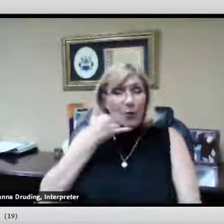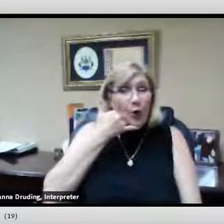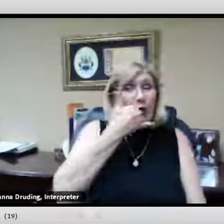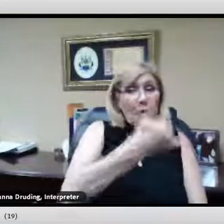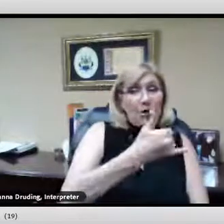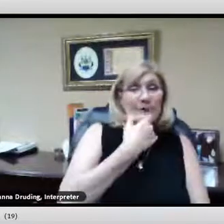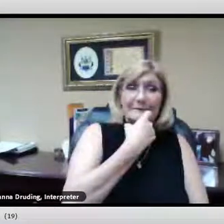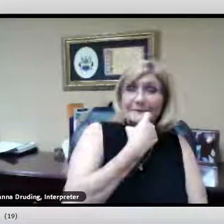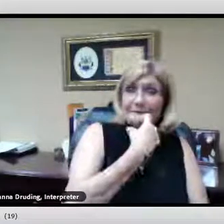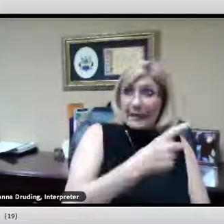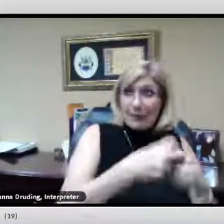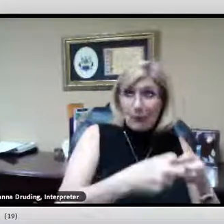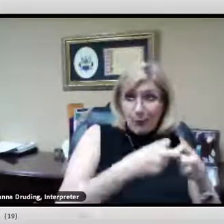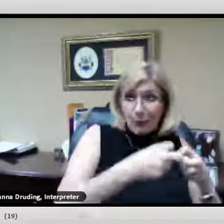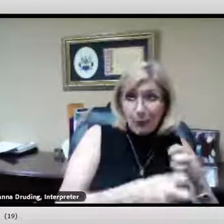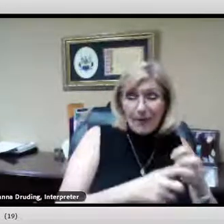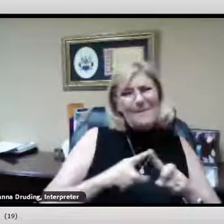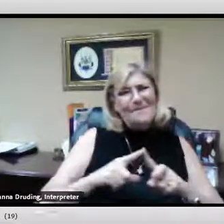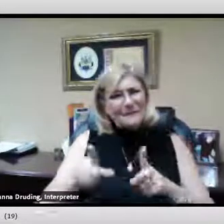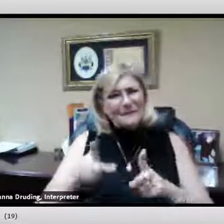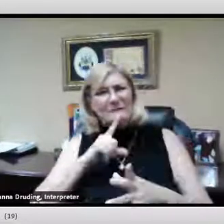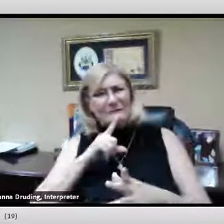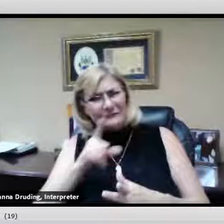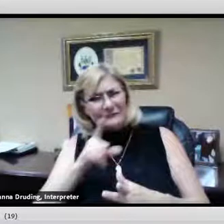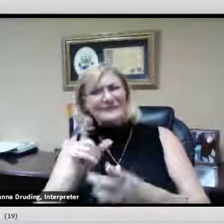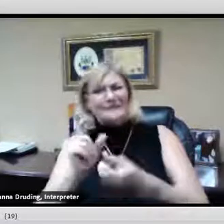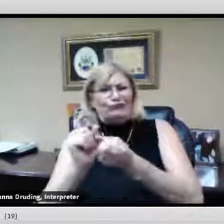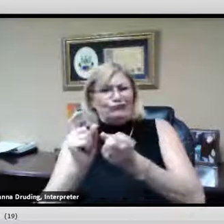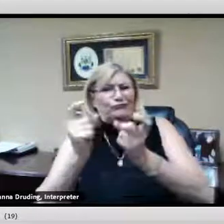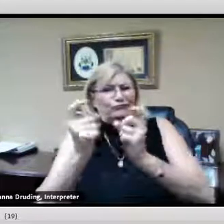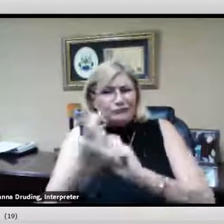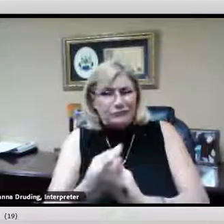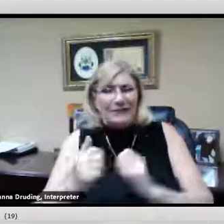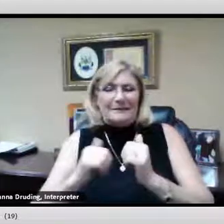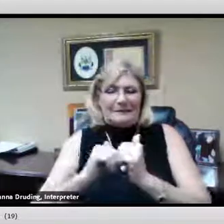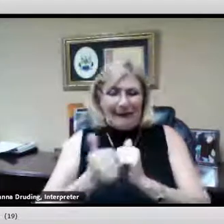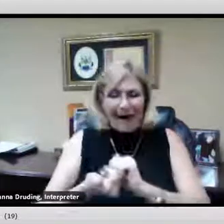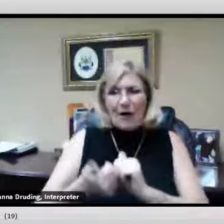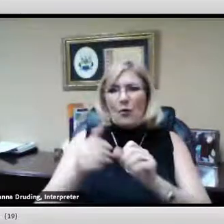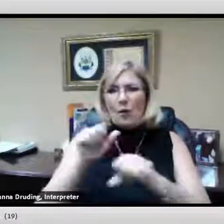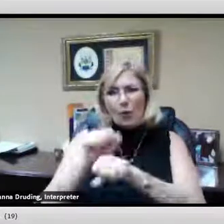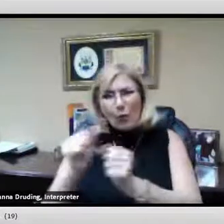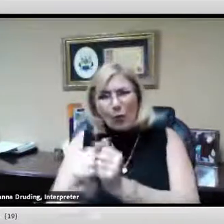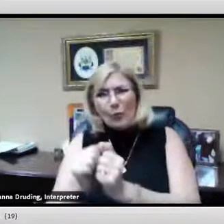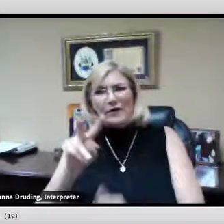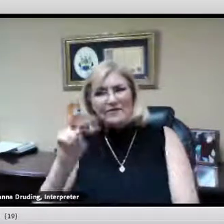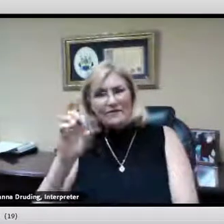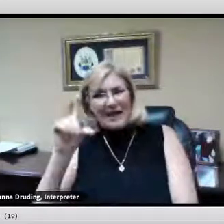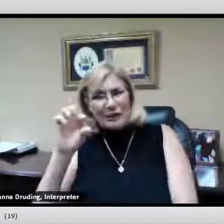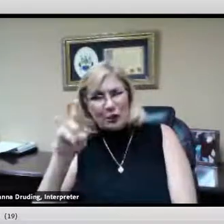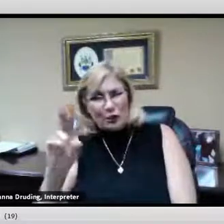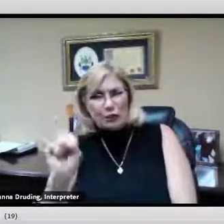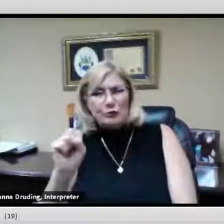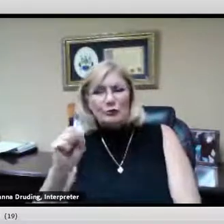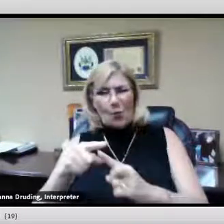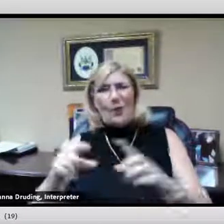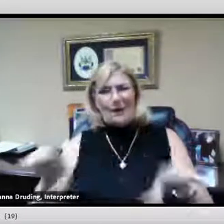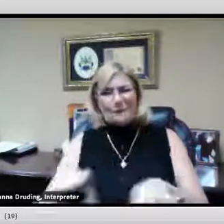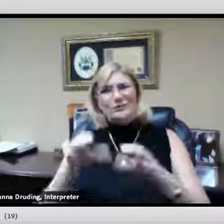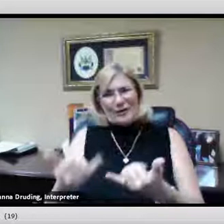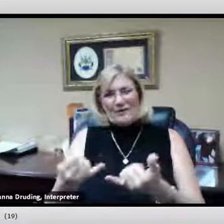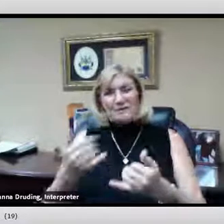of an art to it. And how I deal with vendors has evolved over the 17 years that I've been doing this. I found